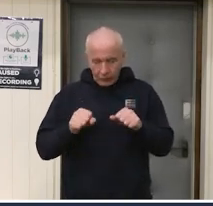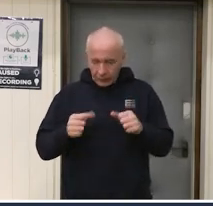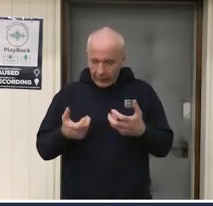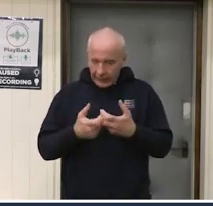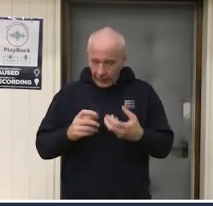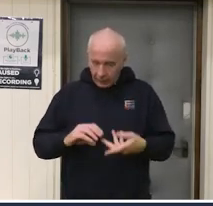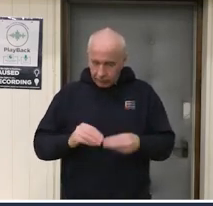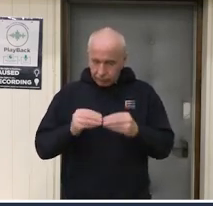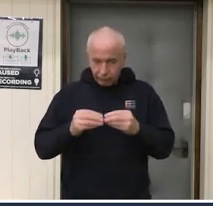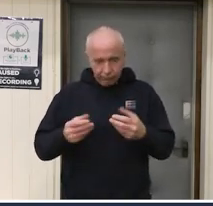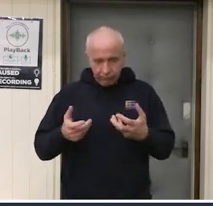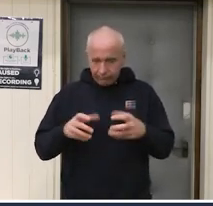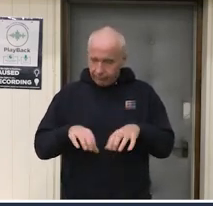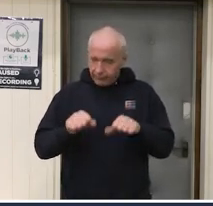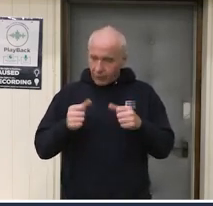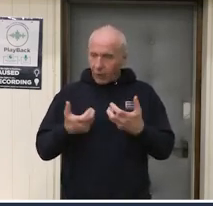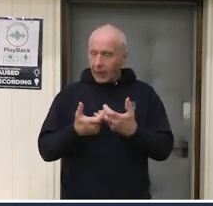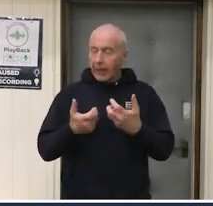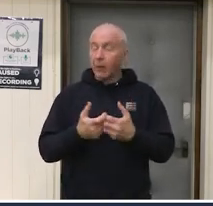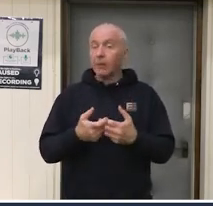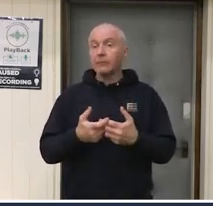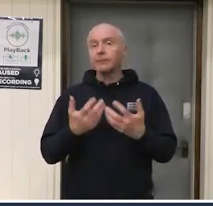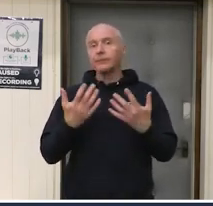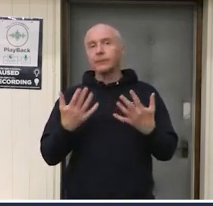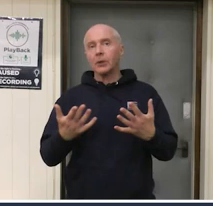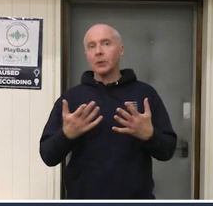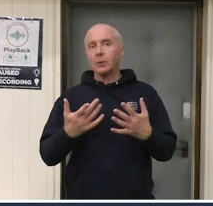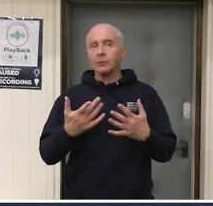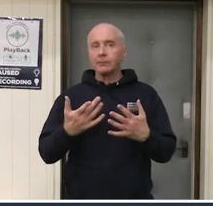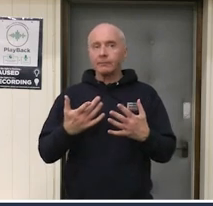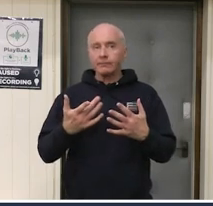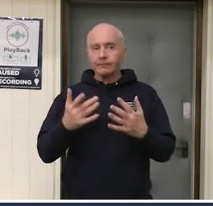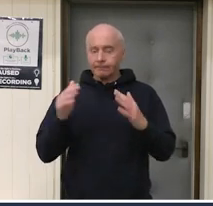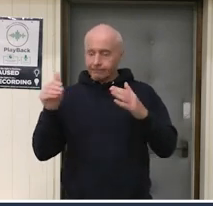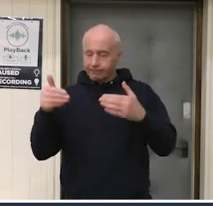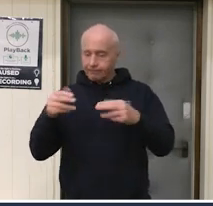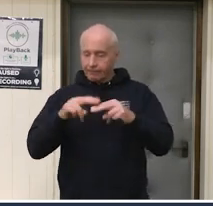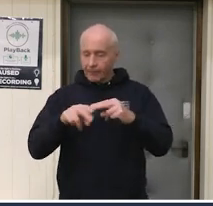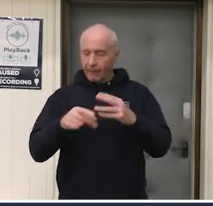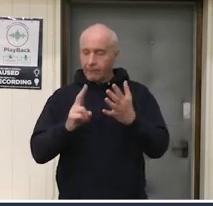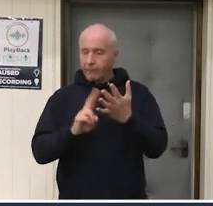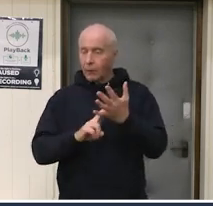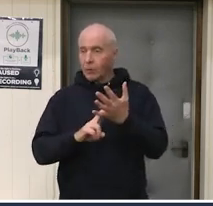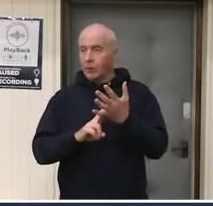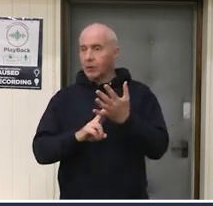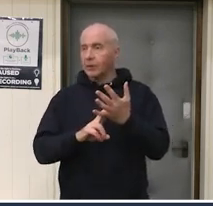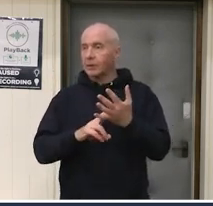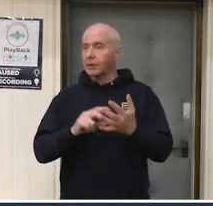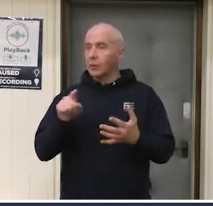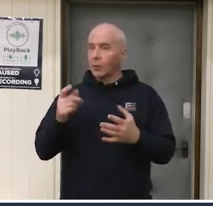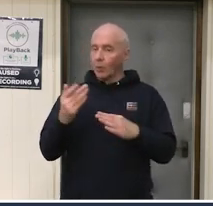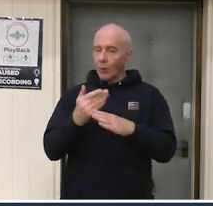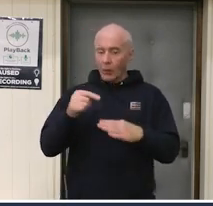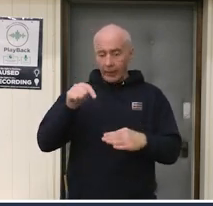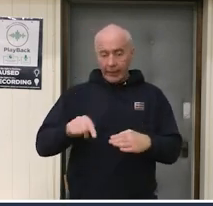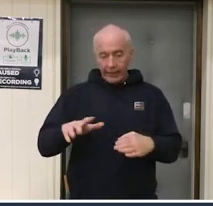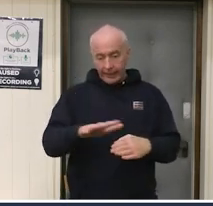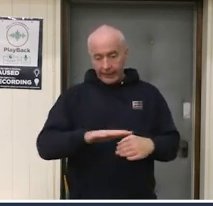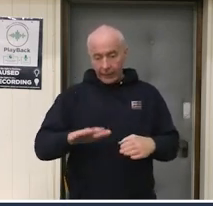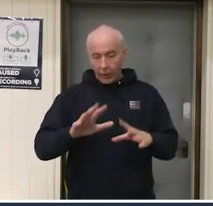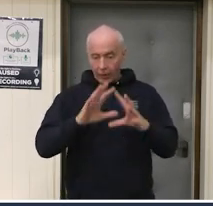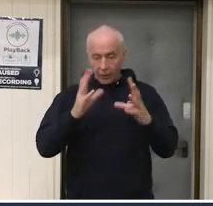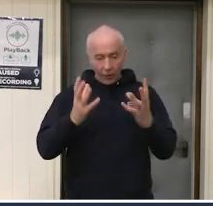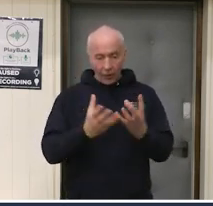In order to get fusion to work on Earth, we don't have the time or the size of reactor that the sun is, right?